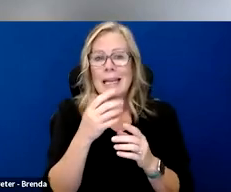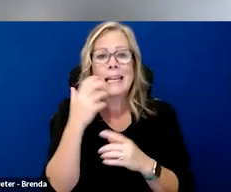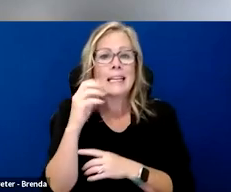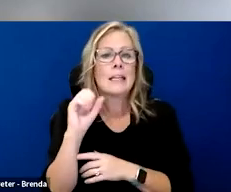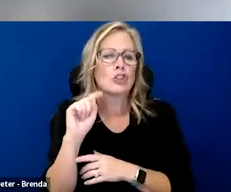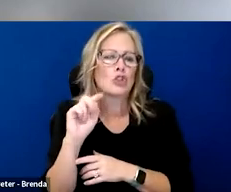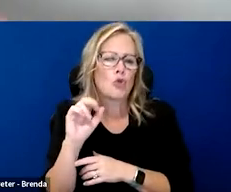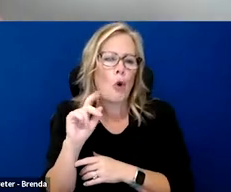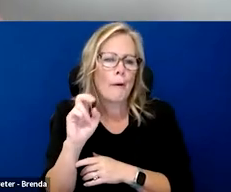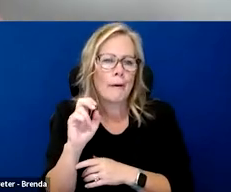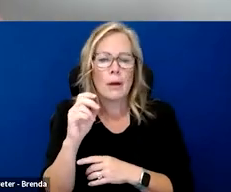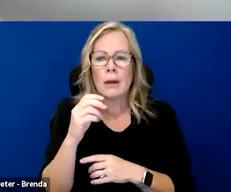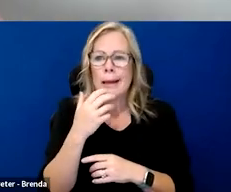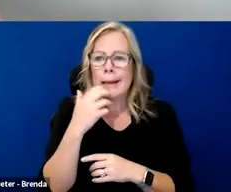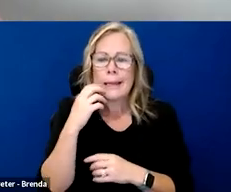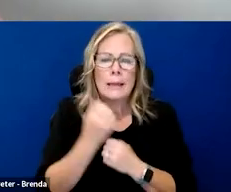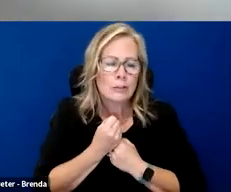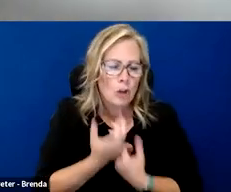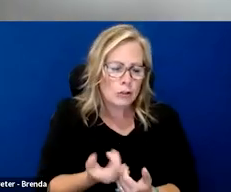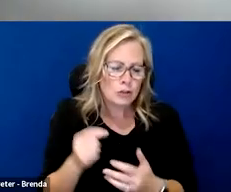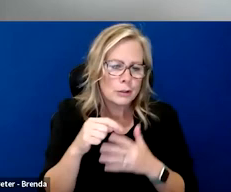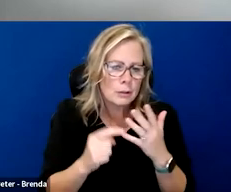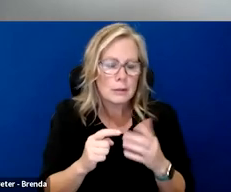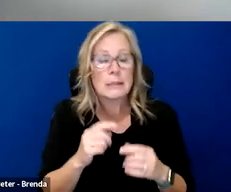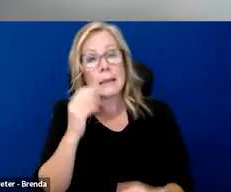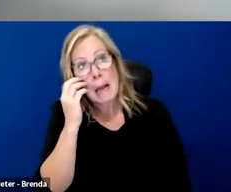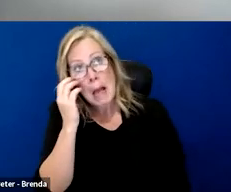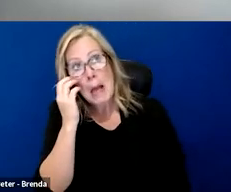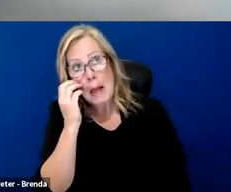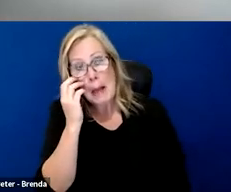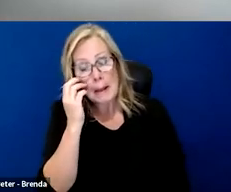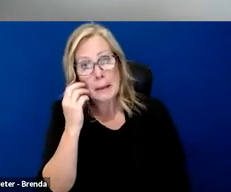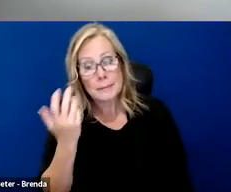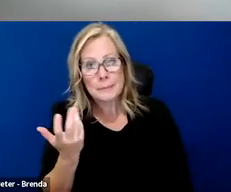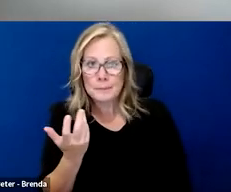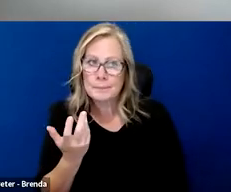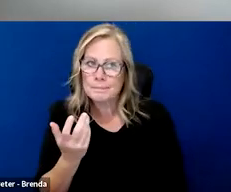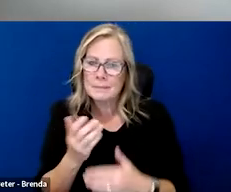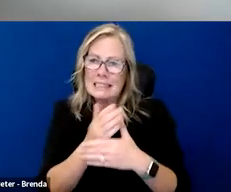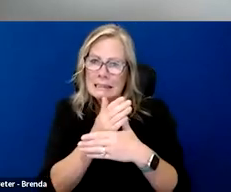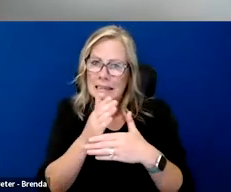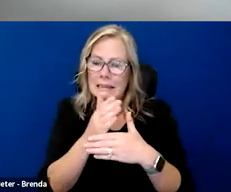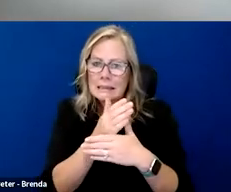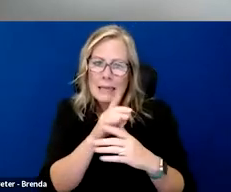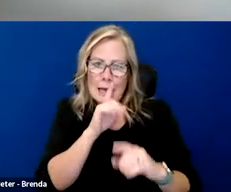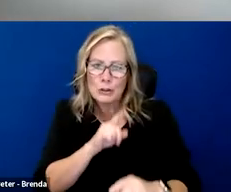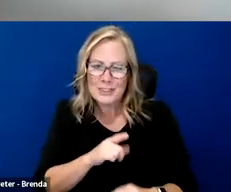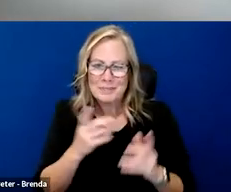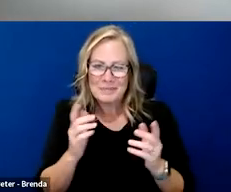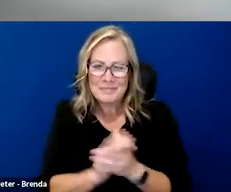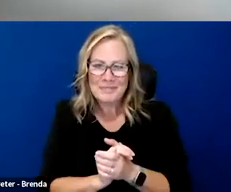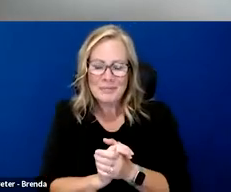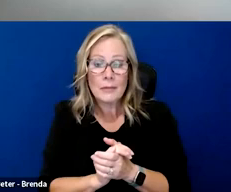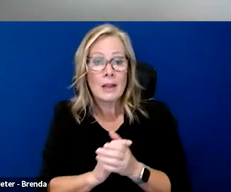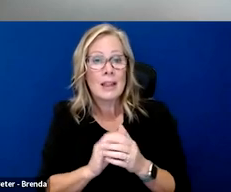mean? Yeah, there's really a broad spectrum of heat illness from and maybe starting with the most severe. When